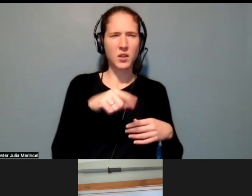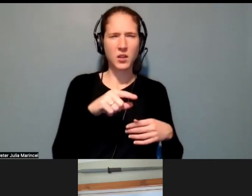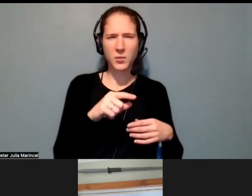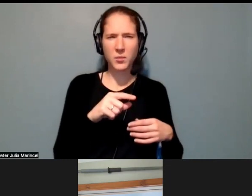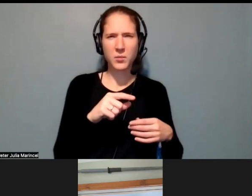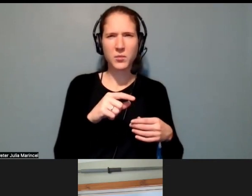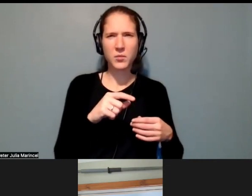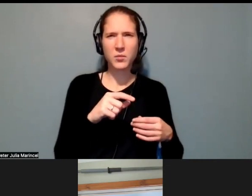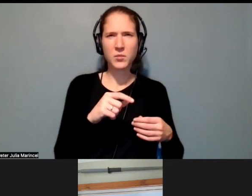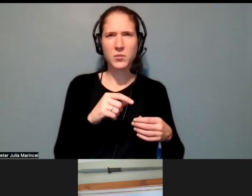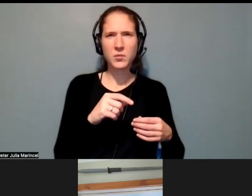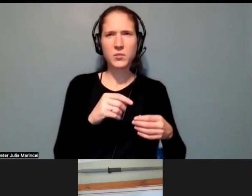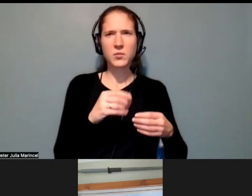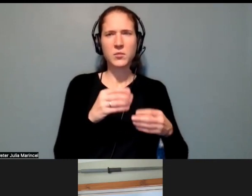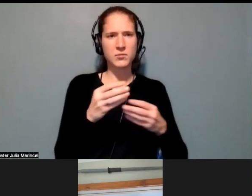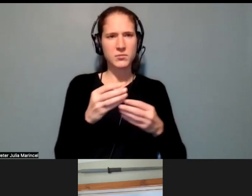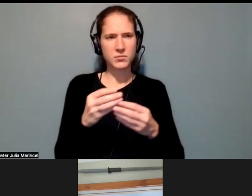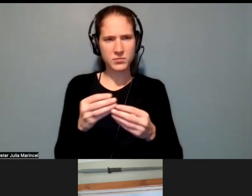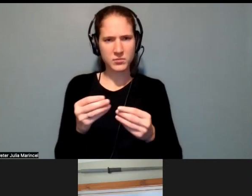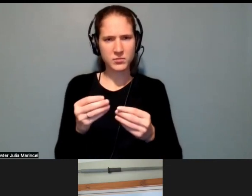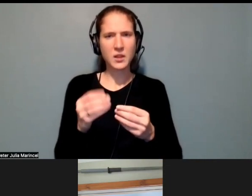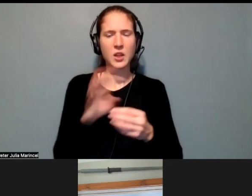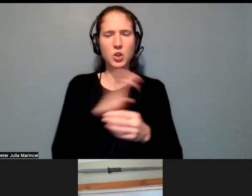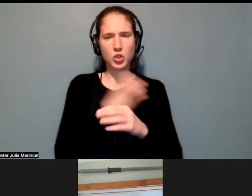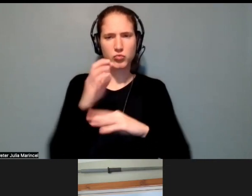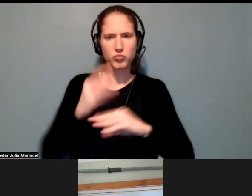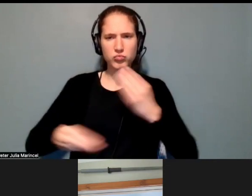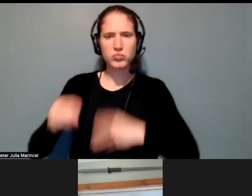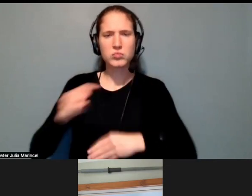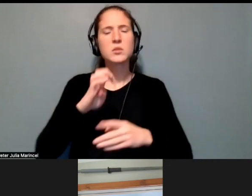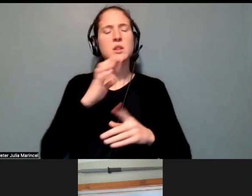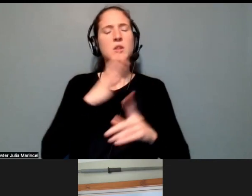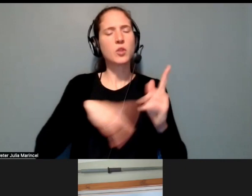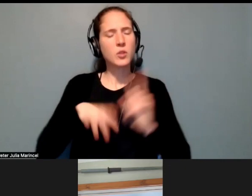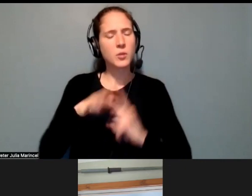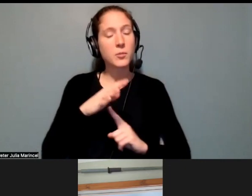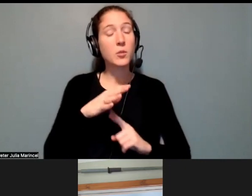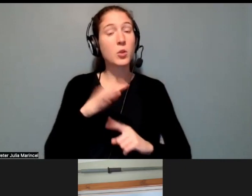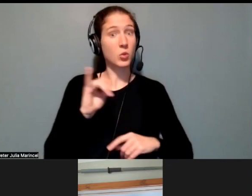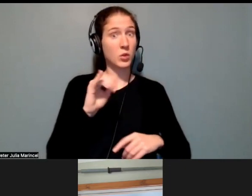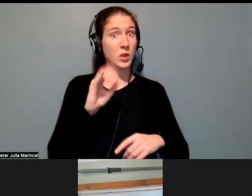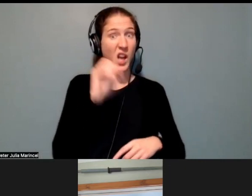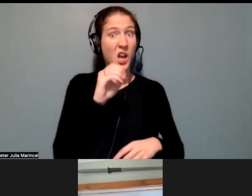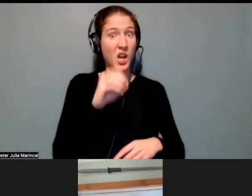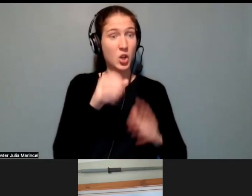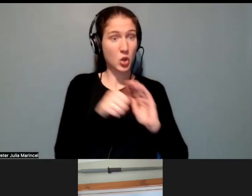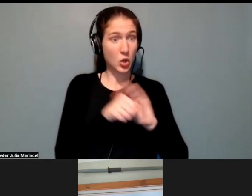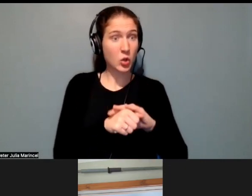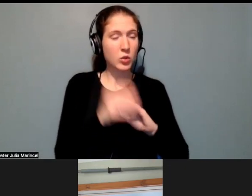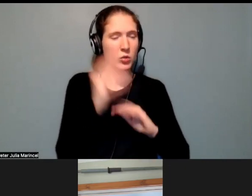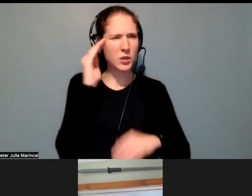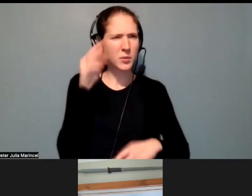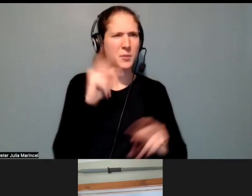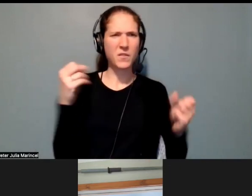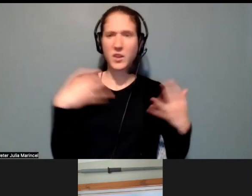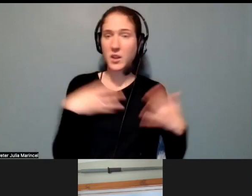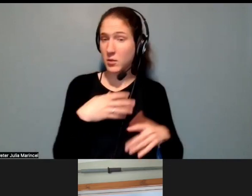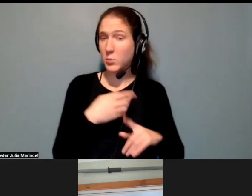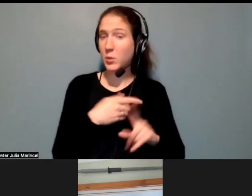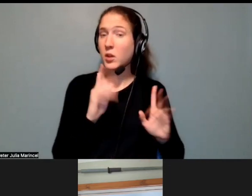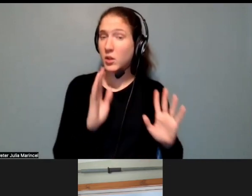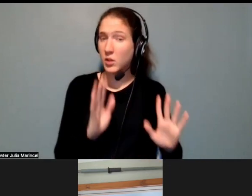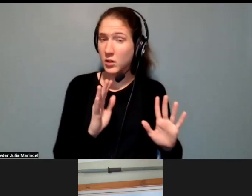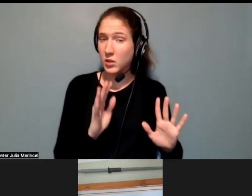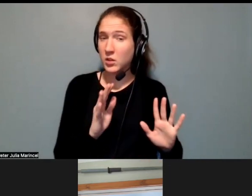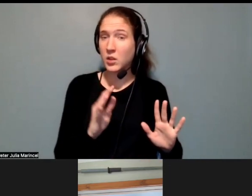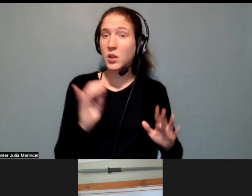that source. So they're really important. And snapping turtles, people are afraid of snapping turtles, but snapping turtles are like